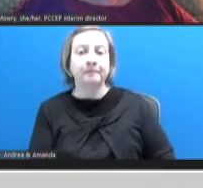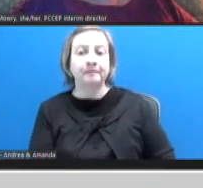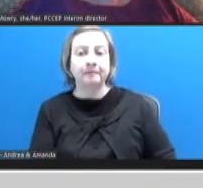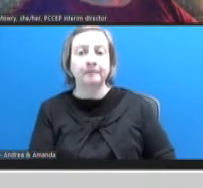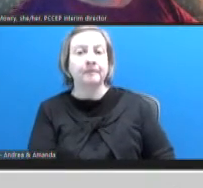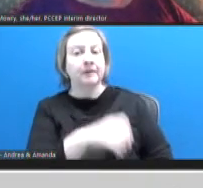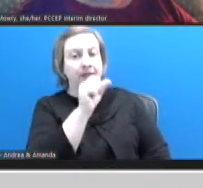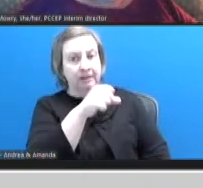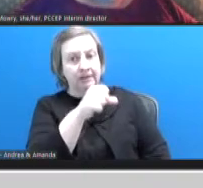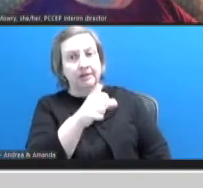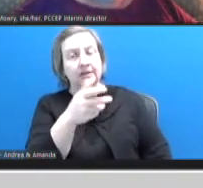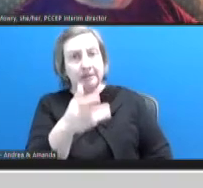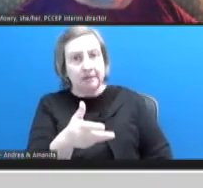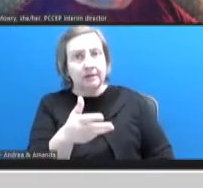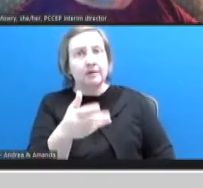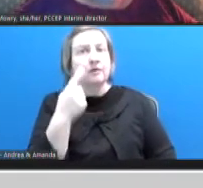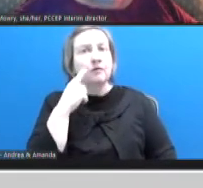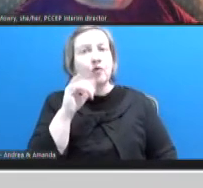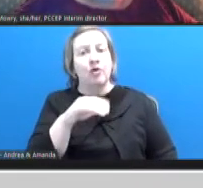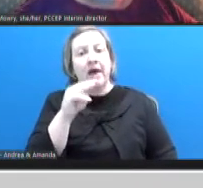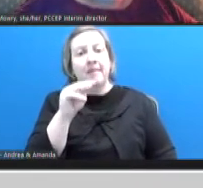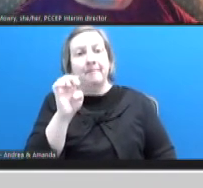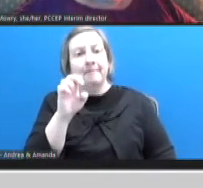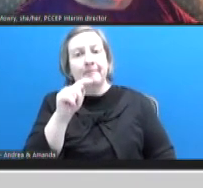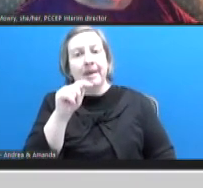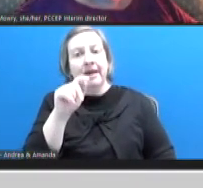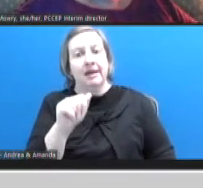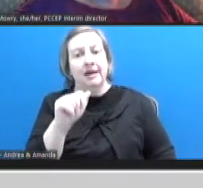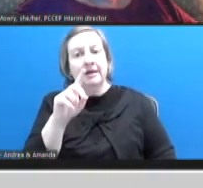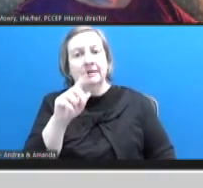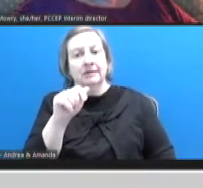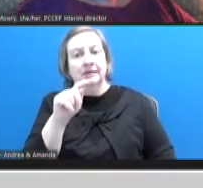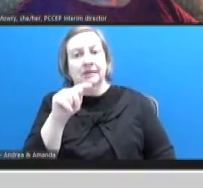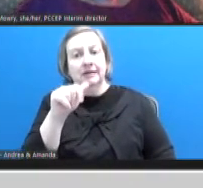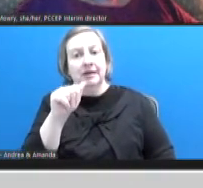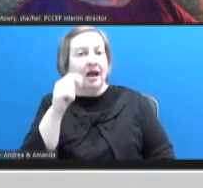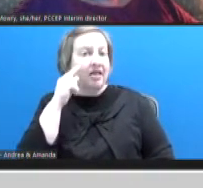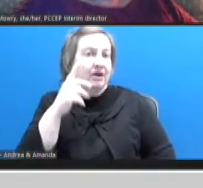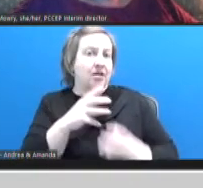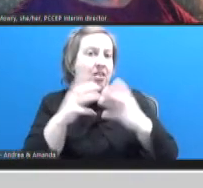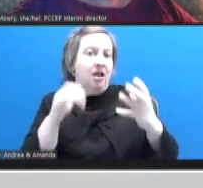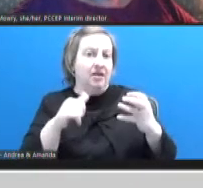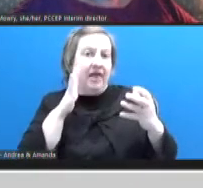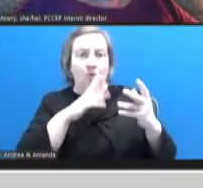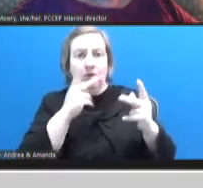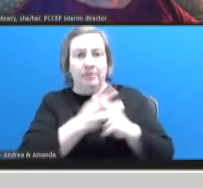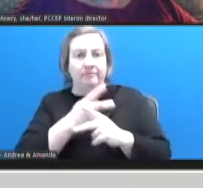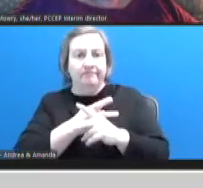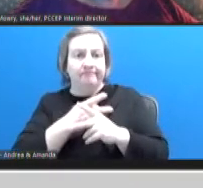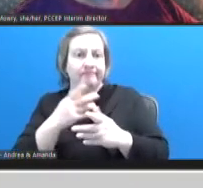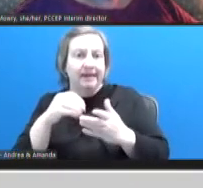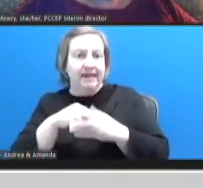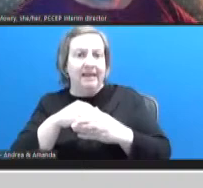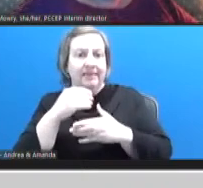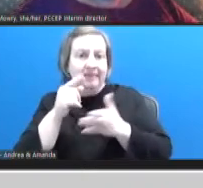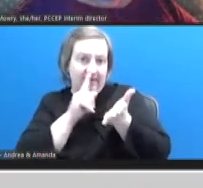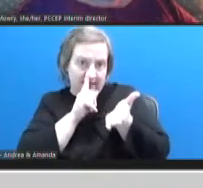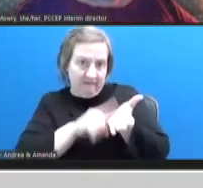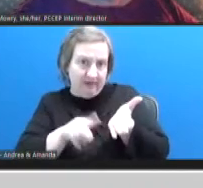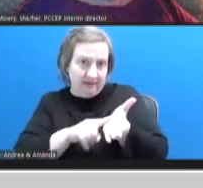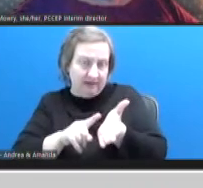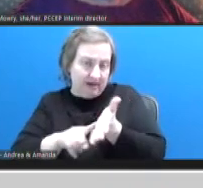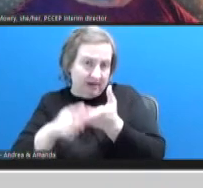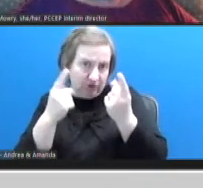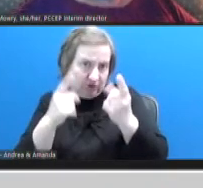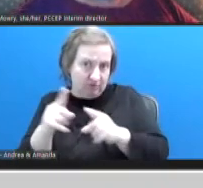Yeah, and as far as the metadata, I think a lot of that will get sorted out in the investigation that's going